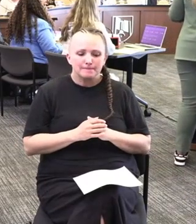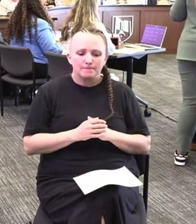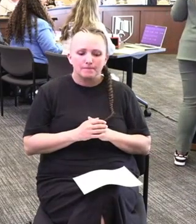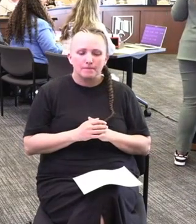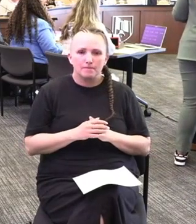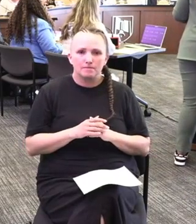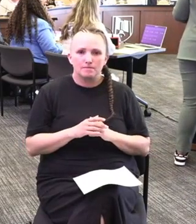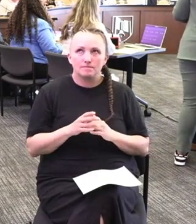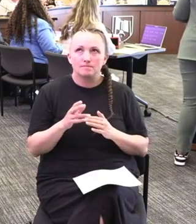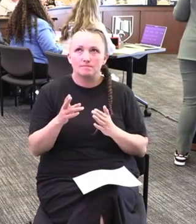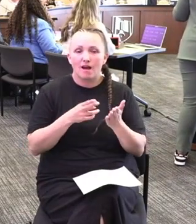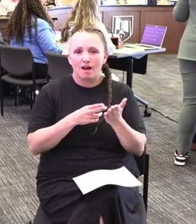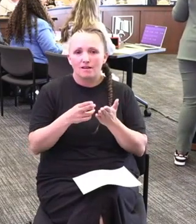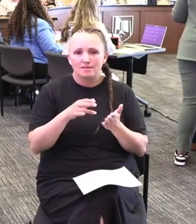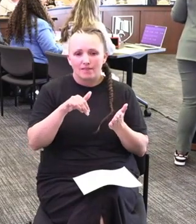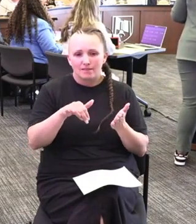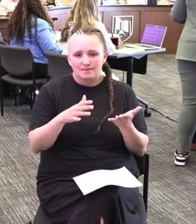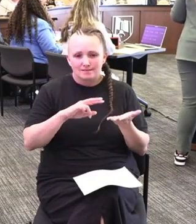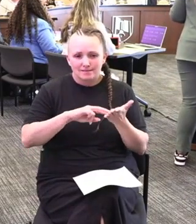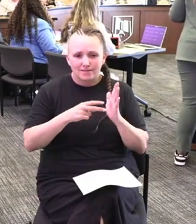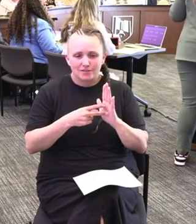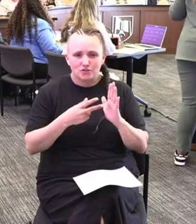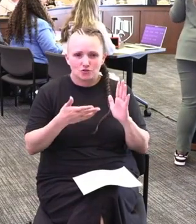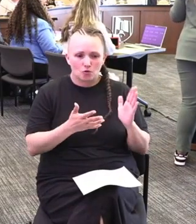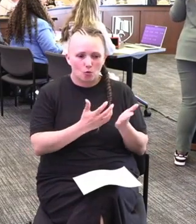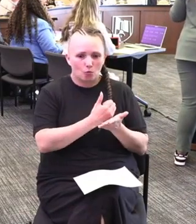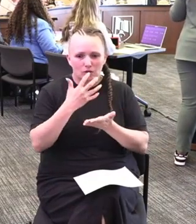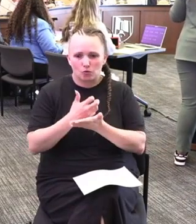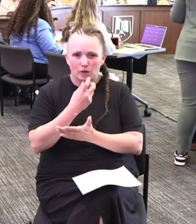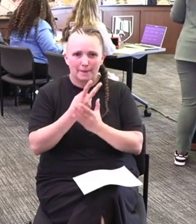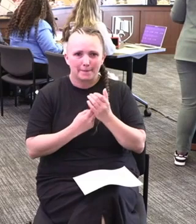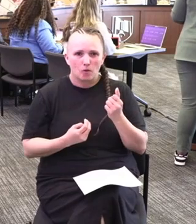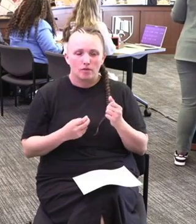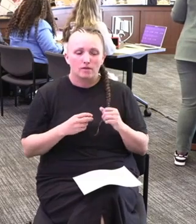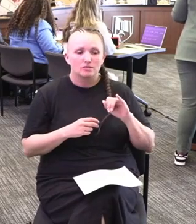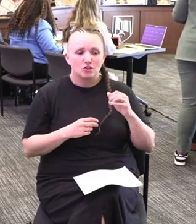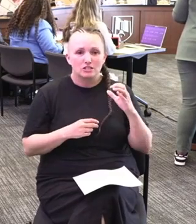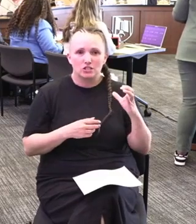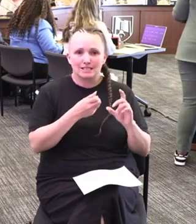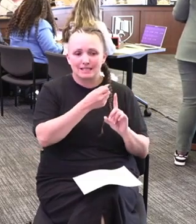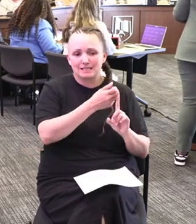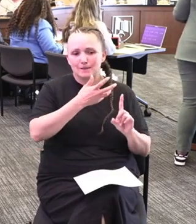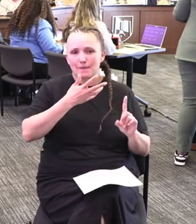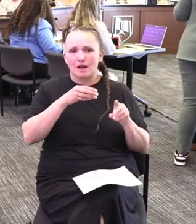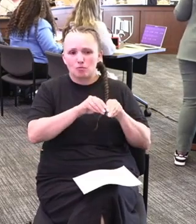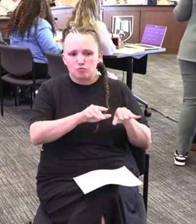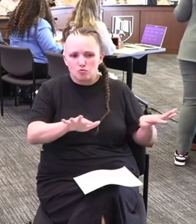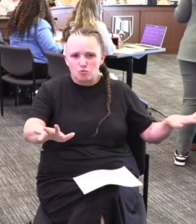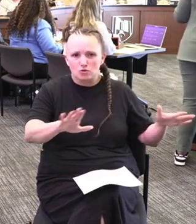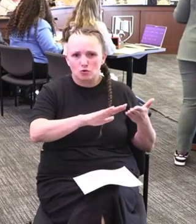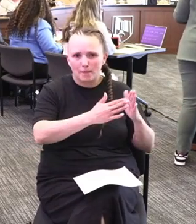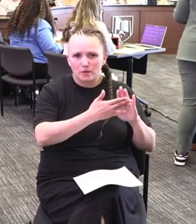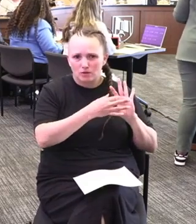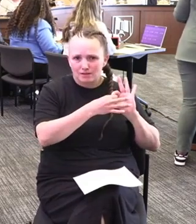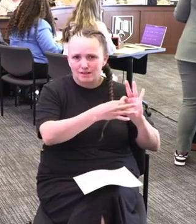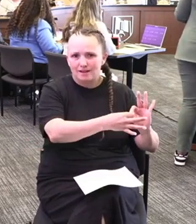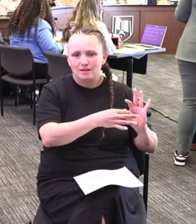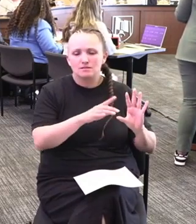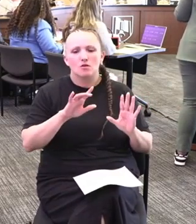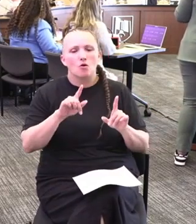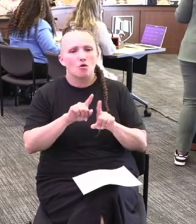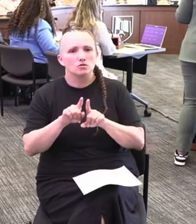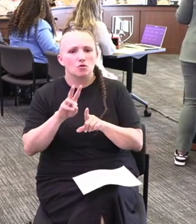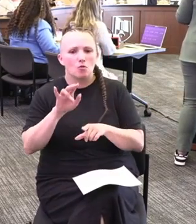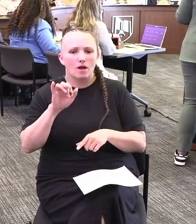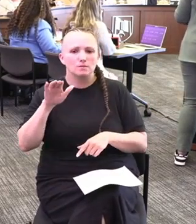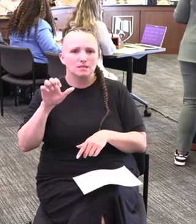And truly, this is the definition of a win-win partnership. It allows JJC to expand its deep roots of community outreach, and it allows the YMCA to expand youth sports